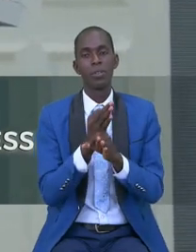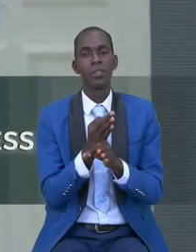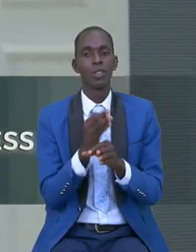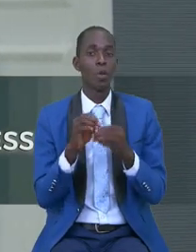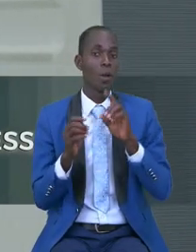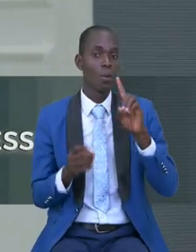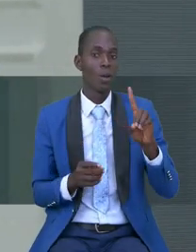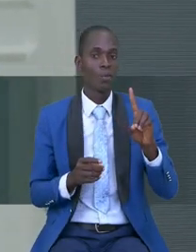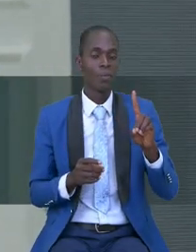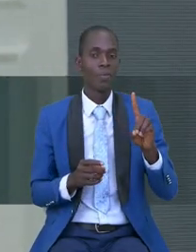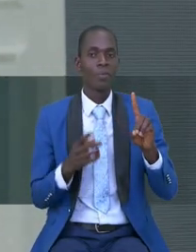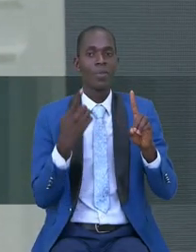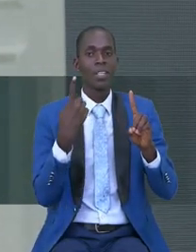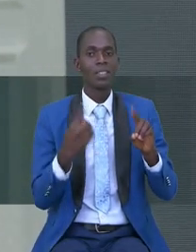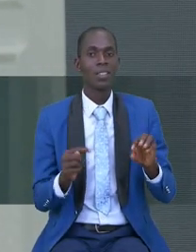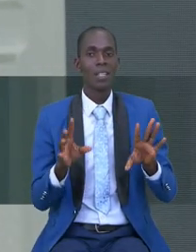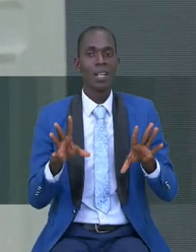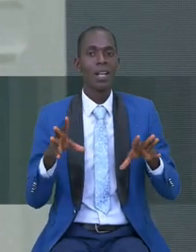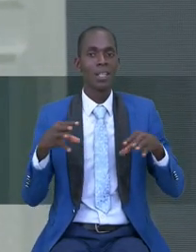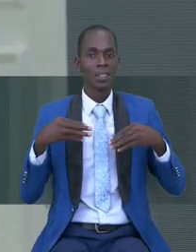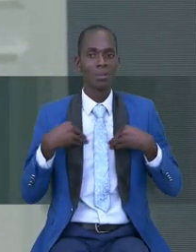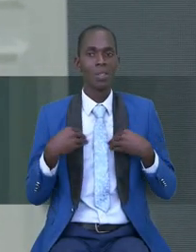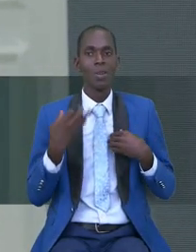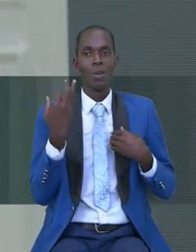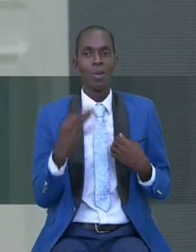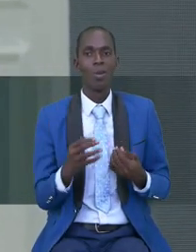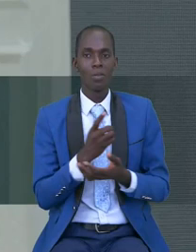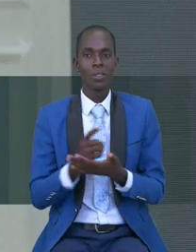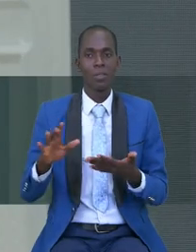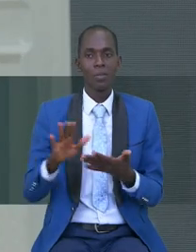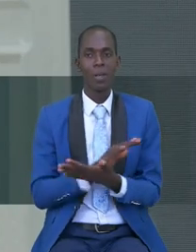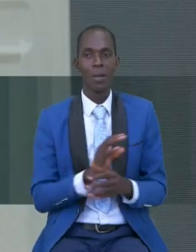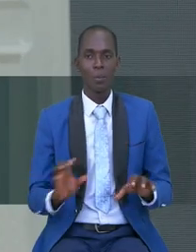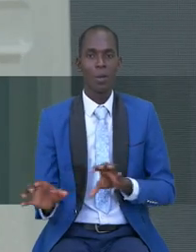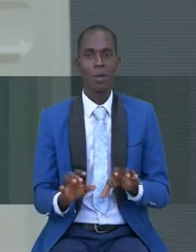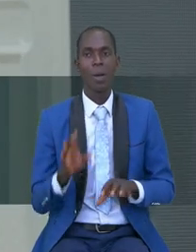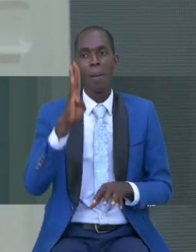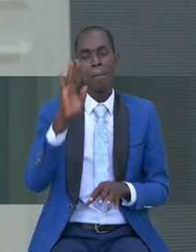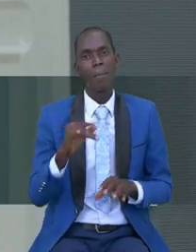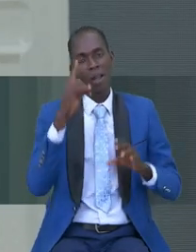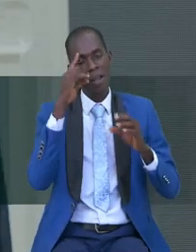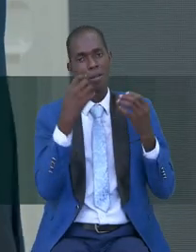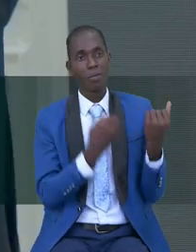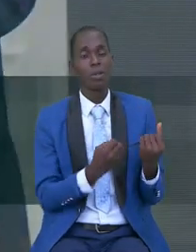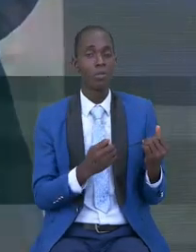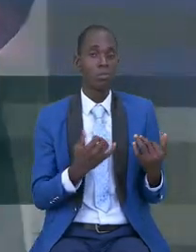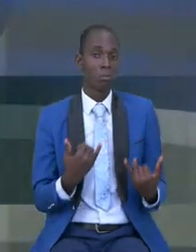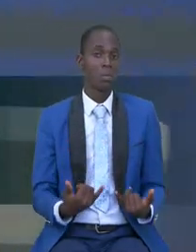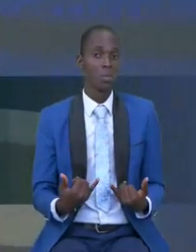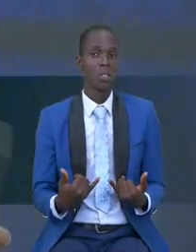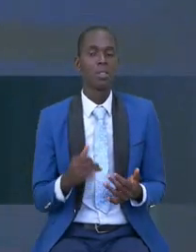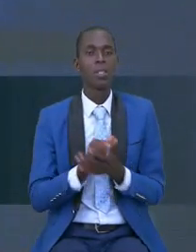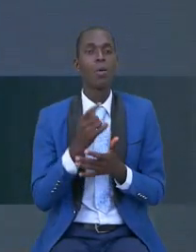one is the acceptance of divine performance by faith. Already, that's what